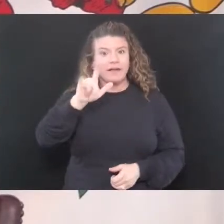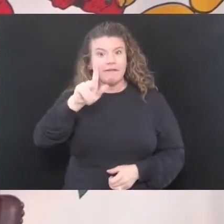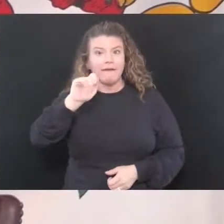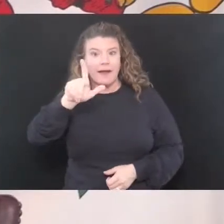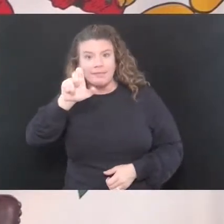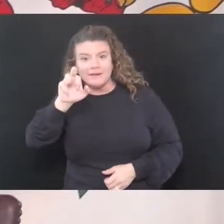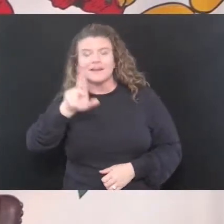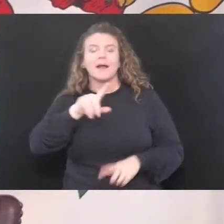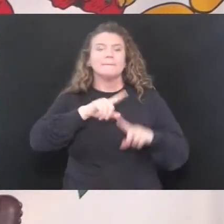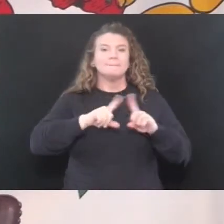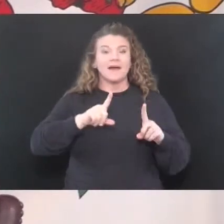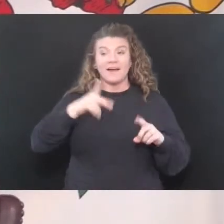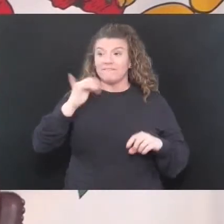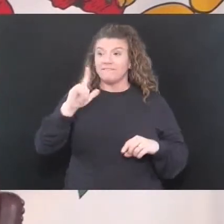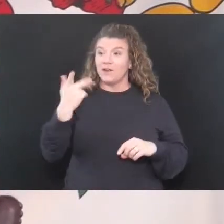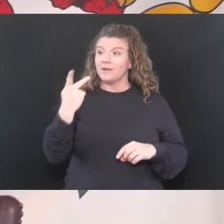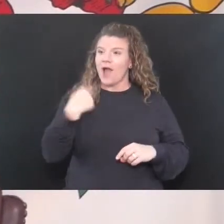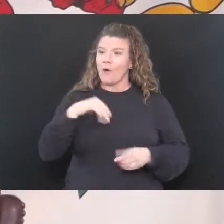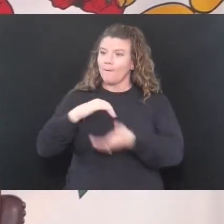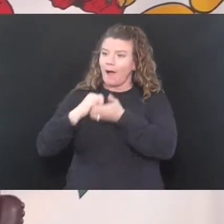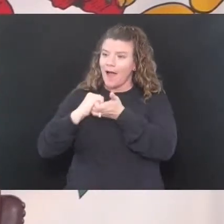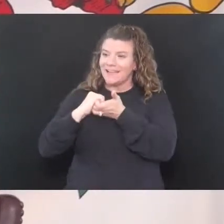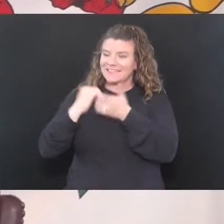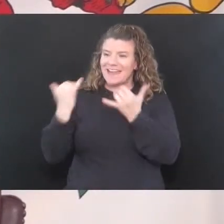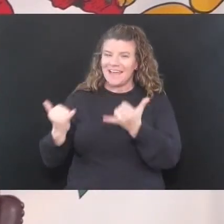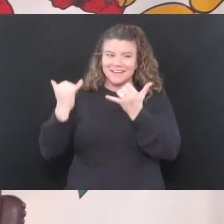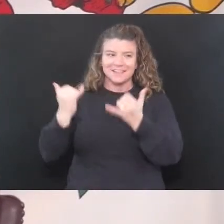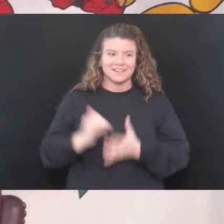but so Phil, we're bonding here today.